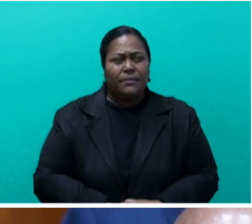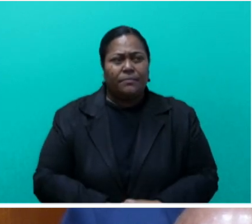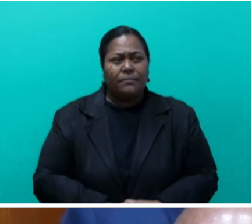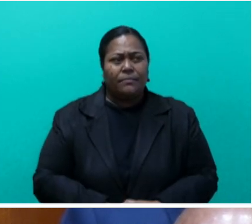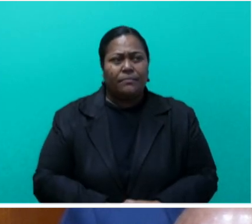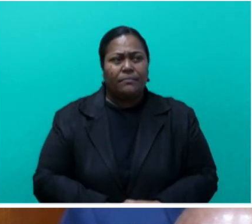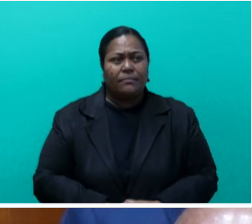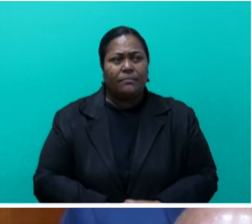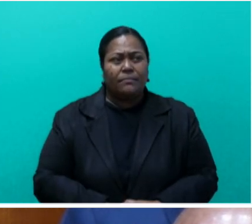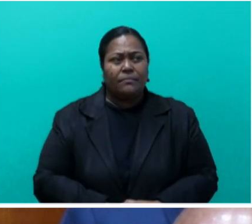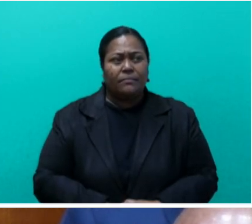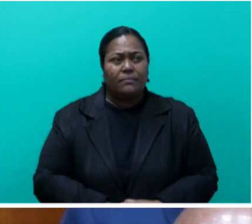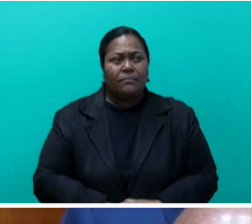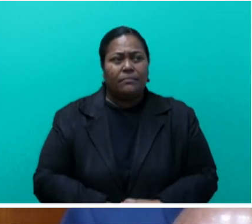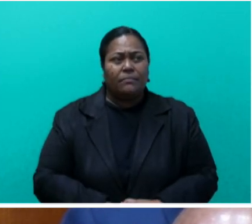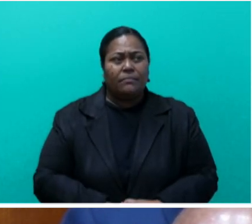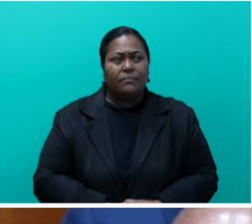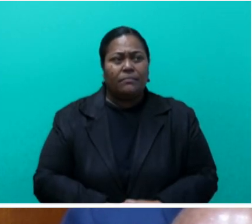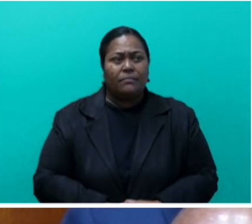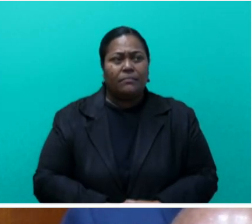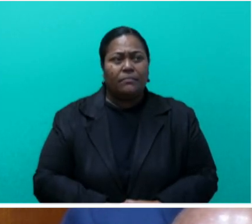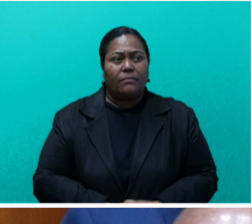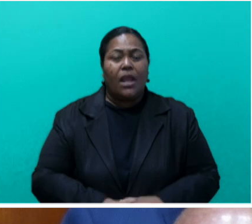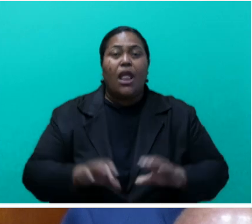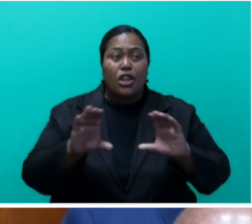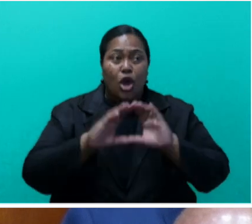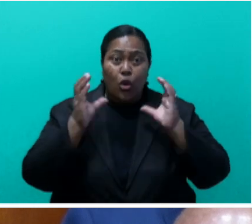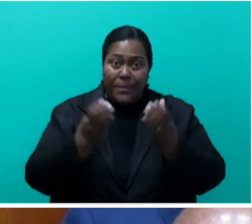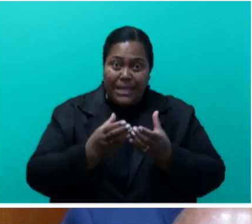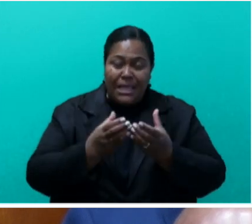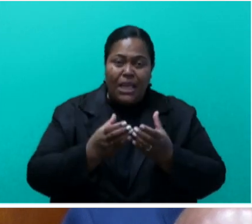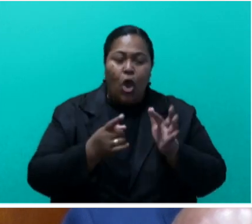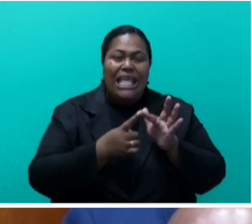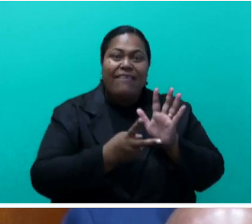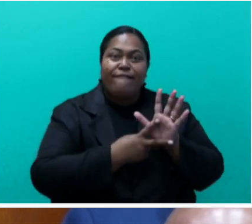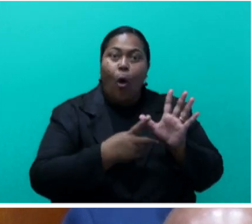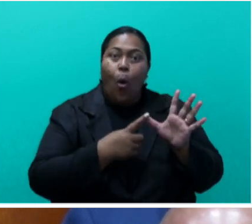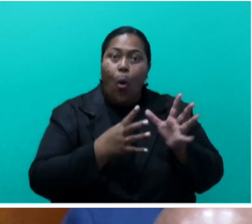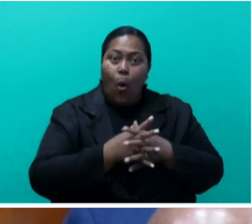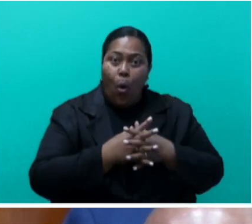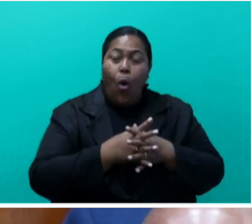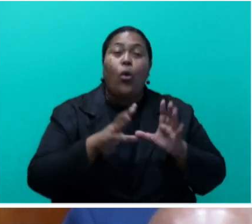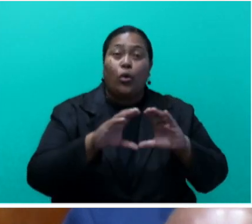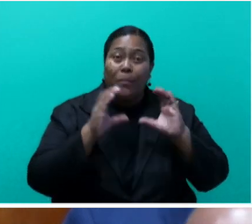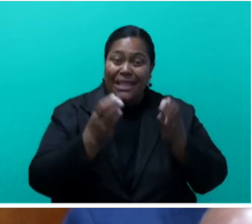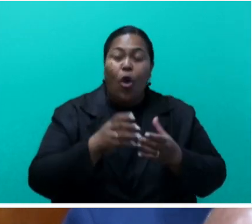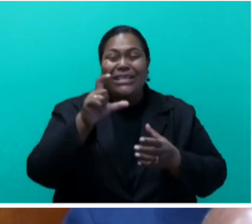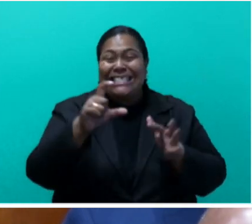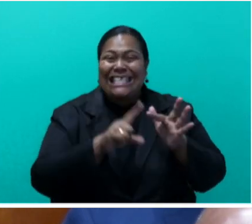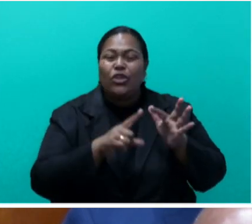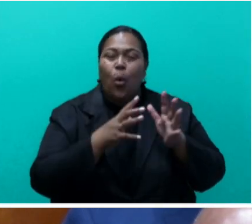committee the Committee on the Convention on the Elimination of All Forms of Discrimination Against Women, or the CEDAW committee,